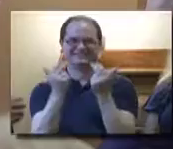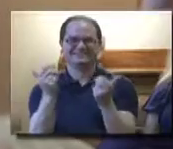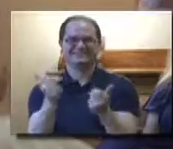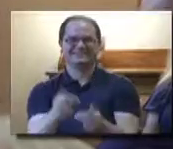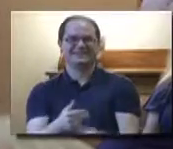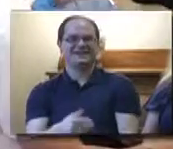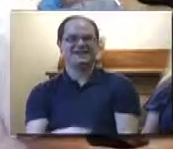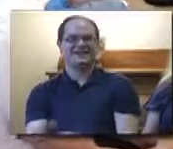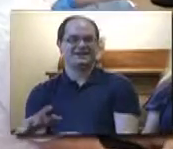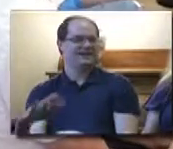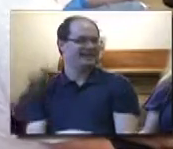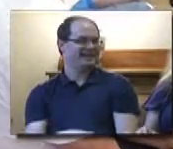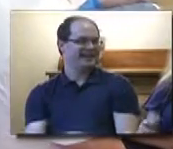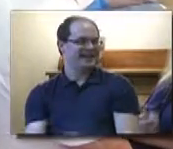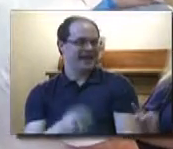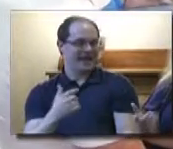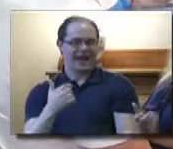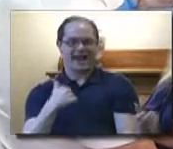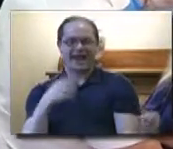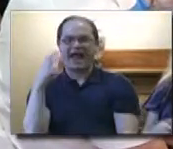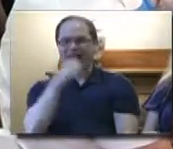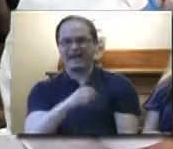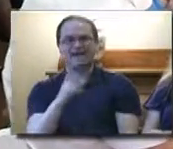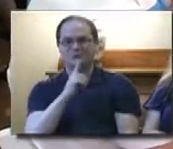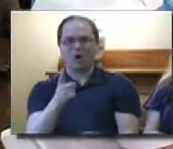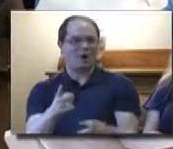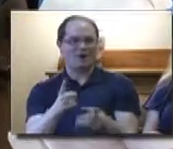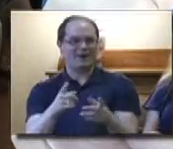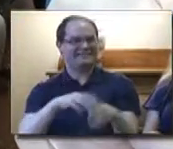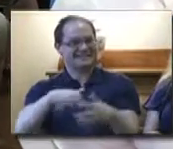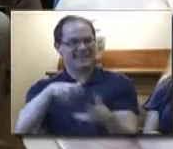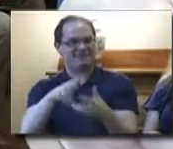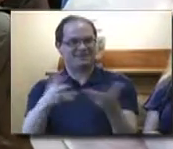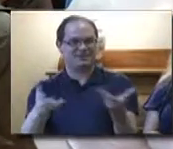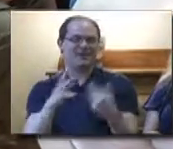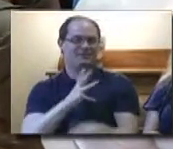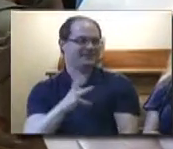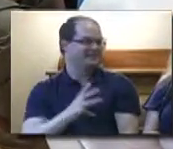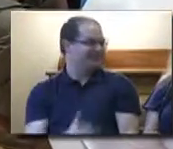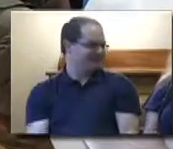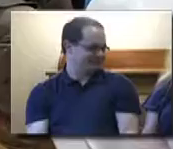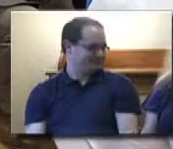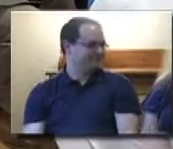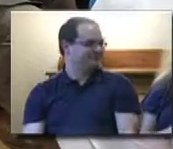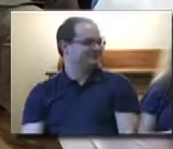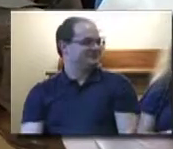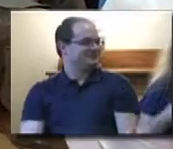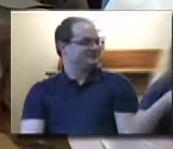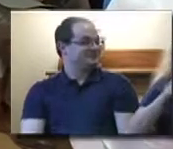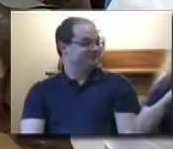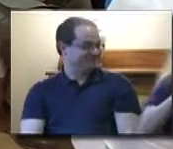We also, well, I guess we are going to laugh a little bit. We need it.